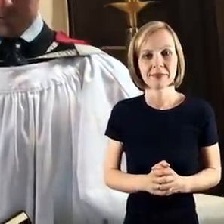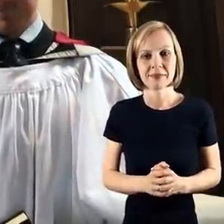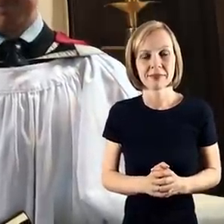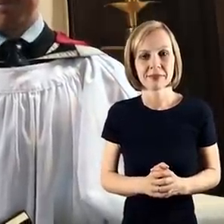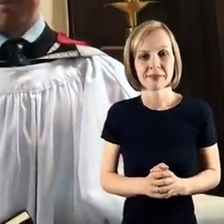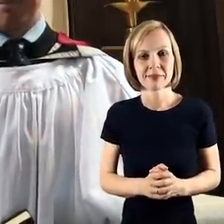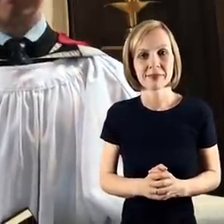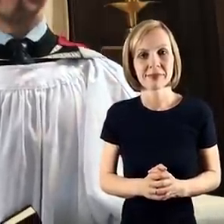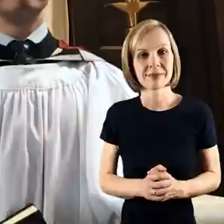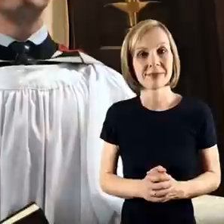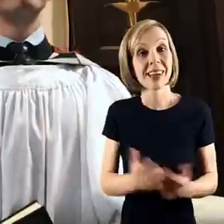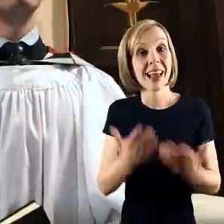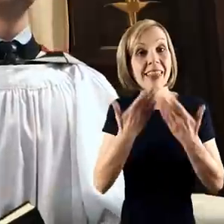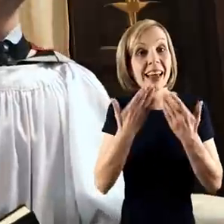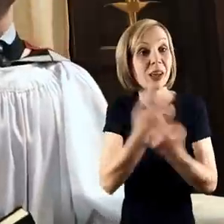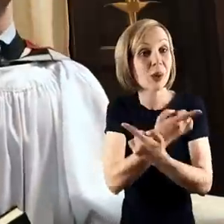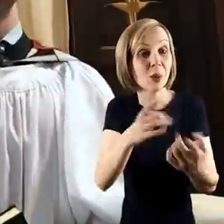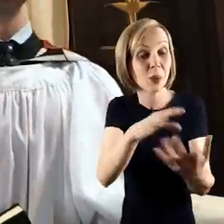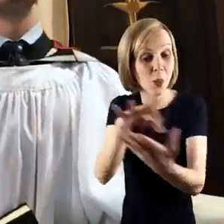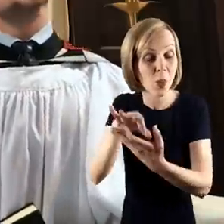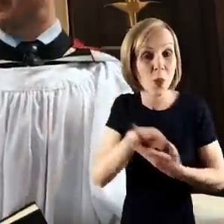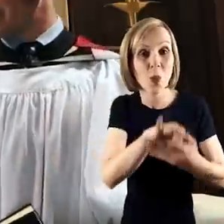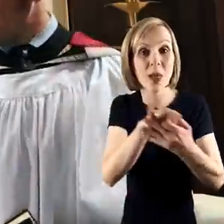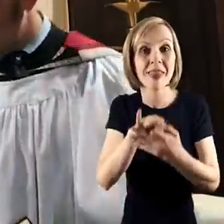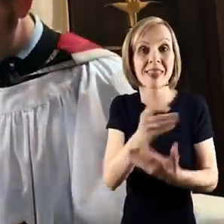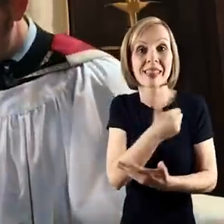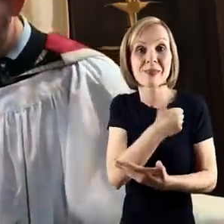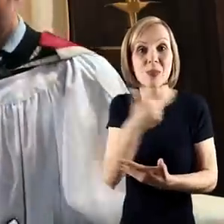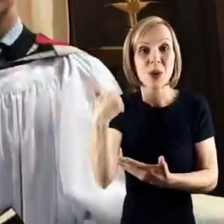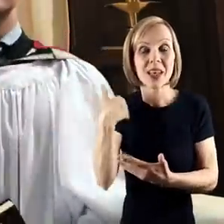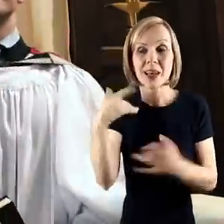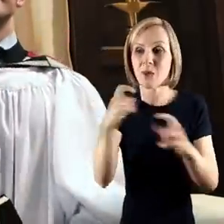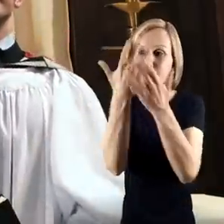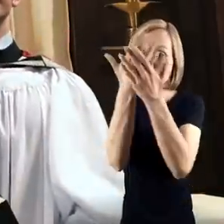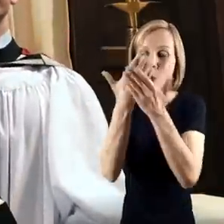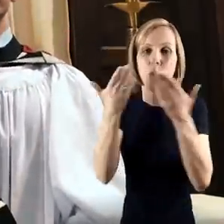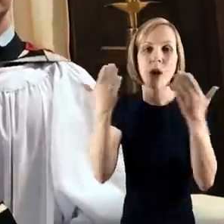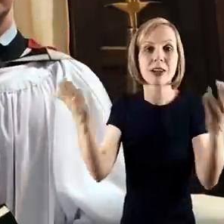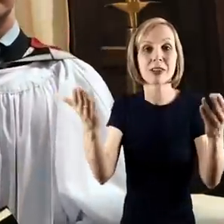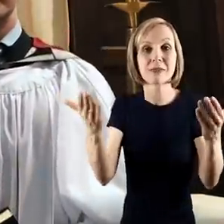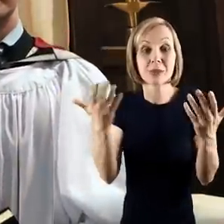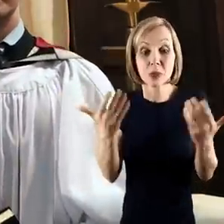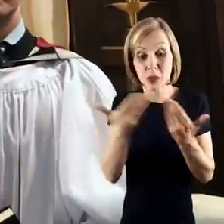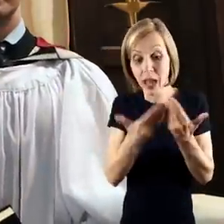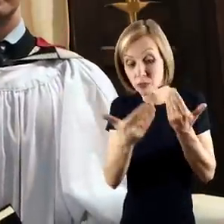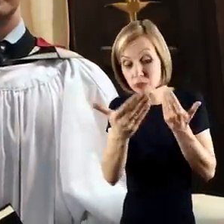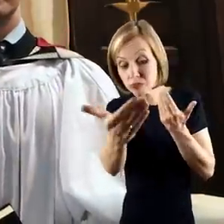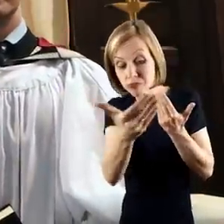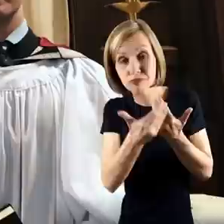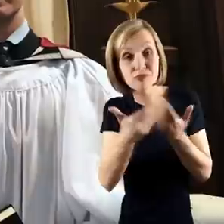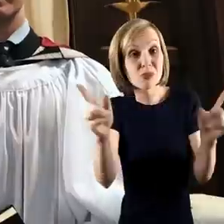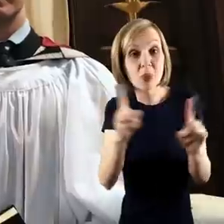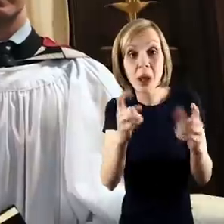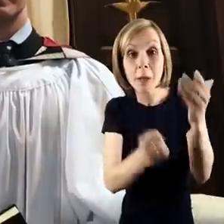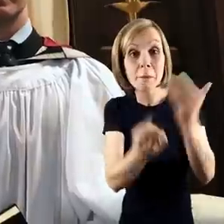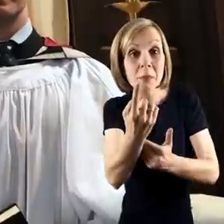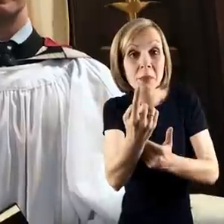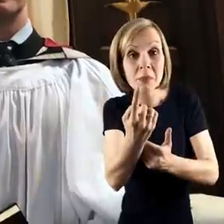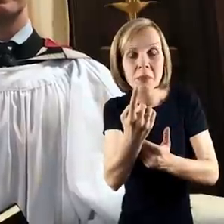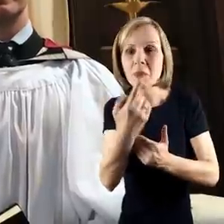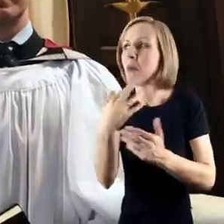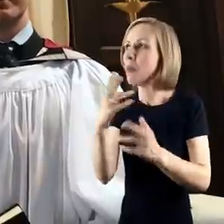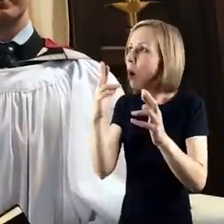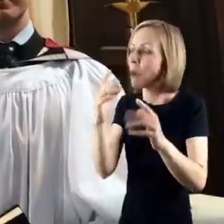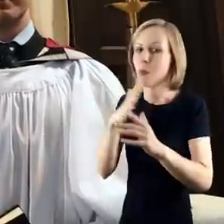Thank you for joining us for this act of worship. Whatever you're doing for the rest of the day, I hope and pray that you're blessed by God's presence,